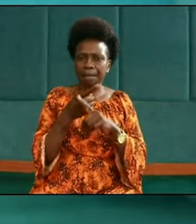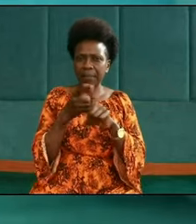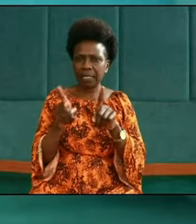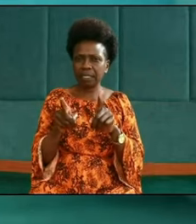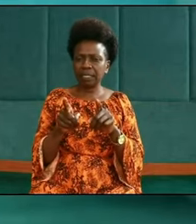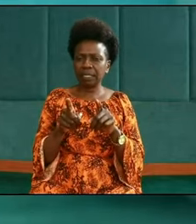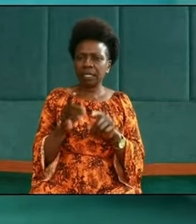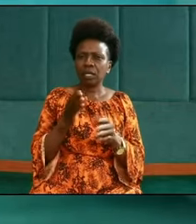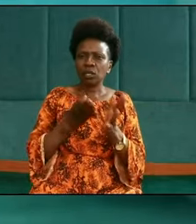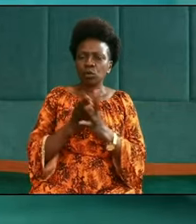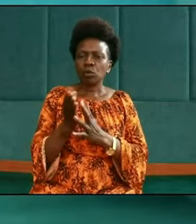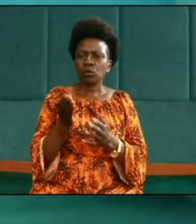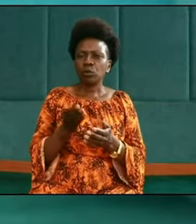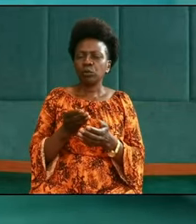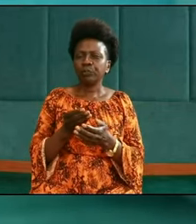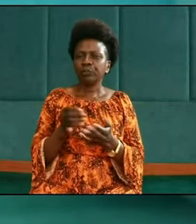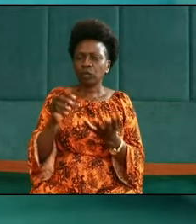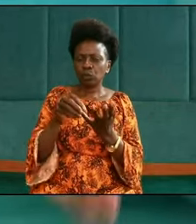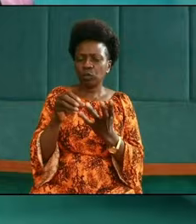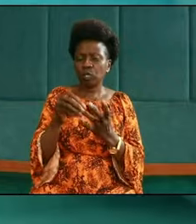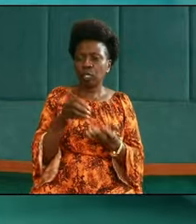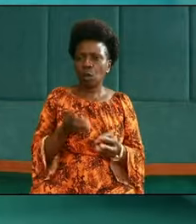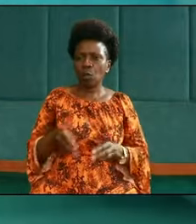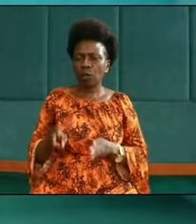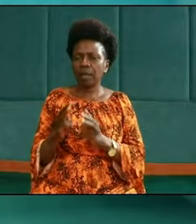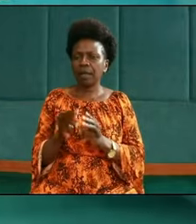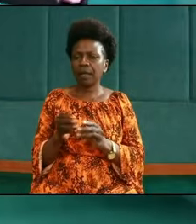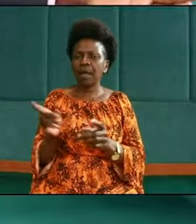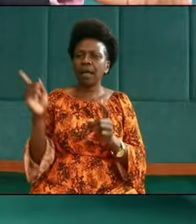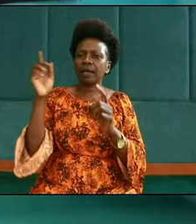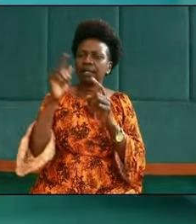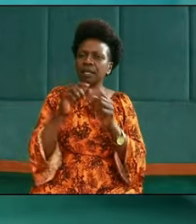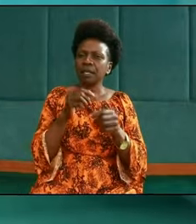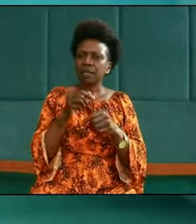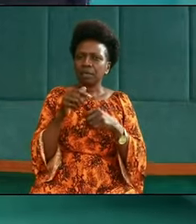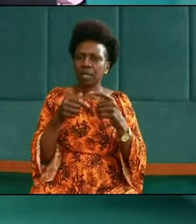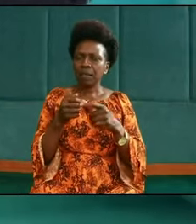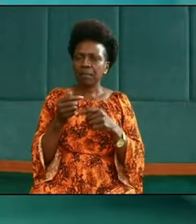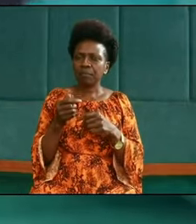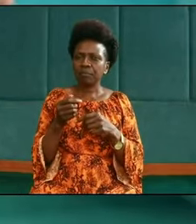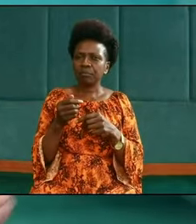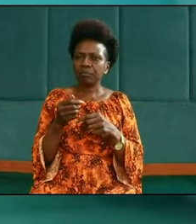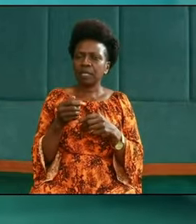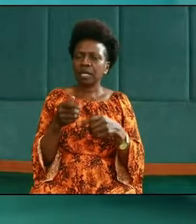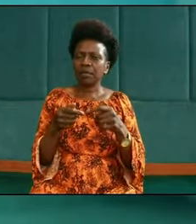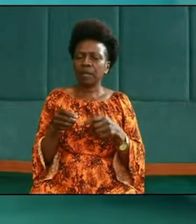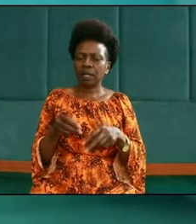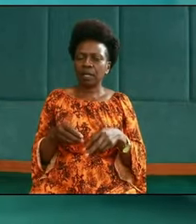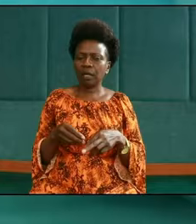by choosing to go the way she went, until it became a habitual, a way of